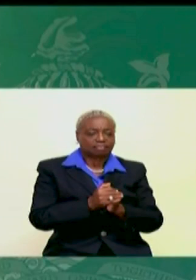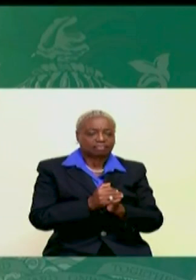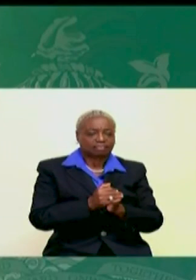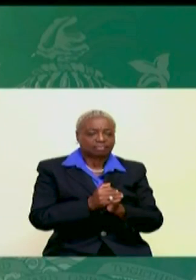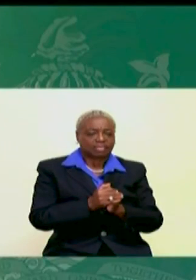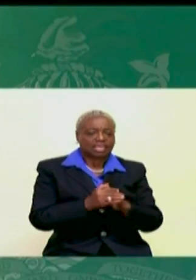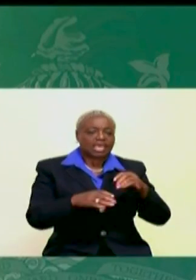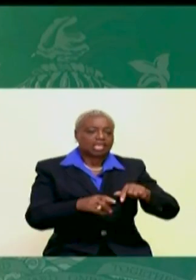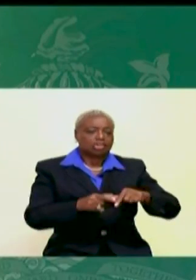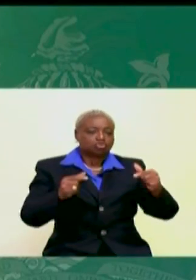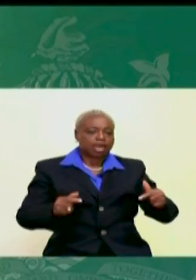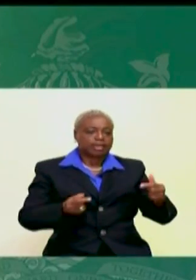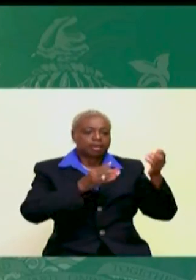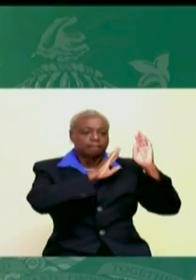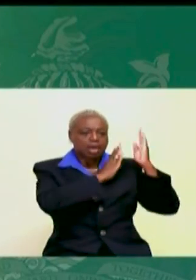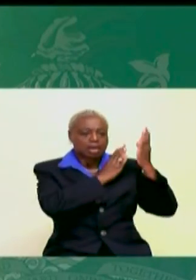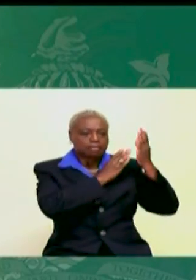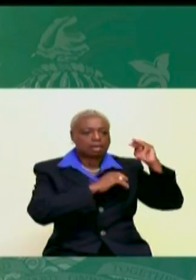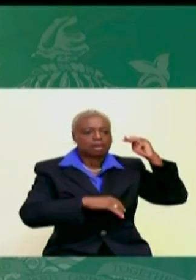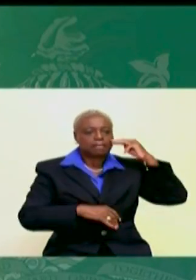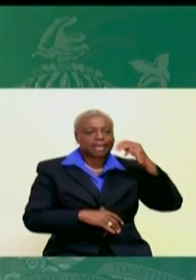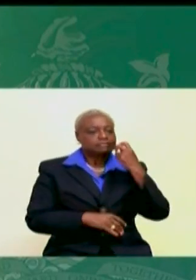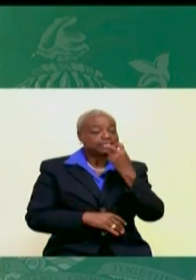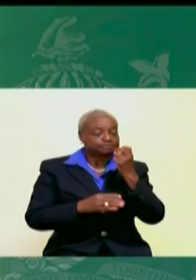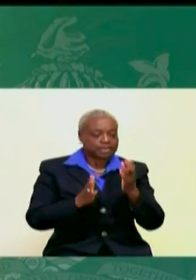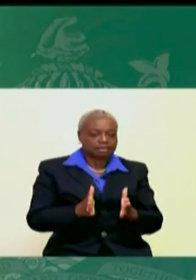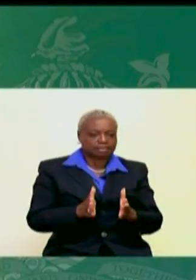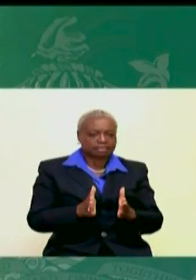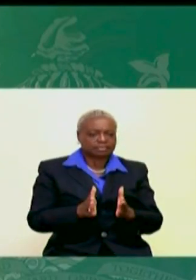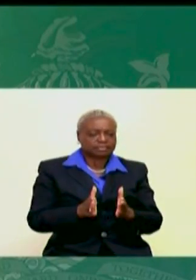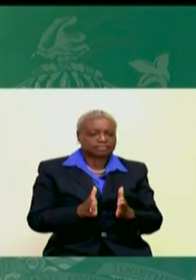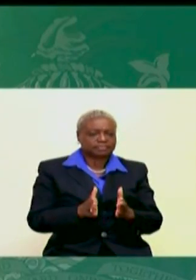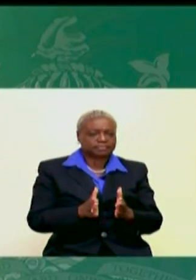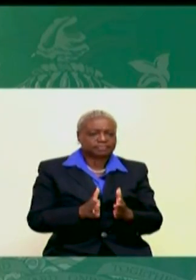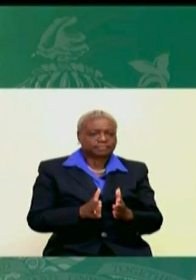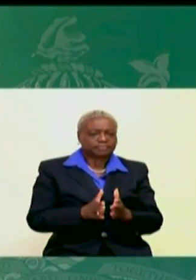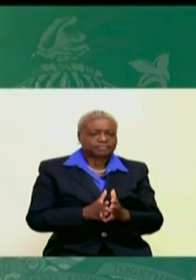in Grand Bahama, Madam Speaker, and in the